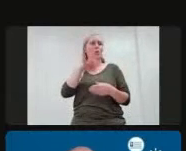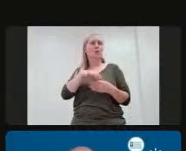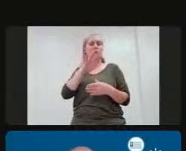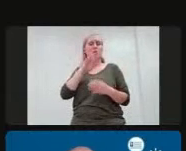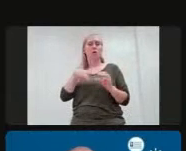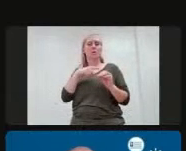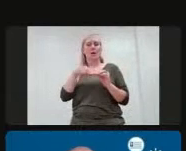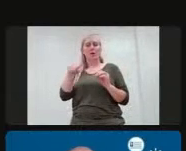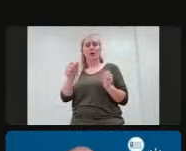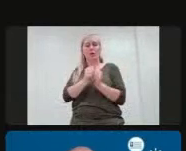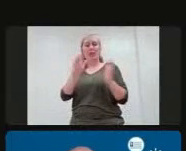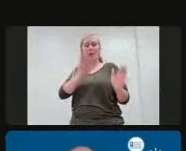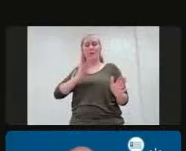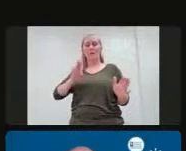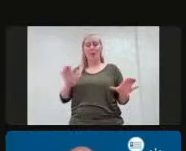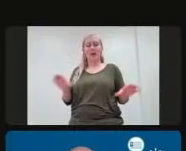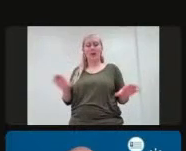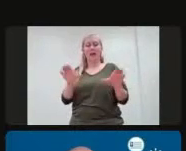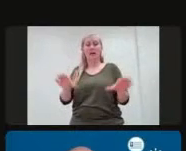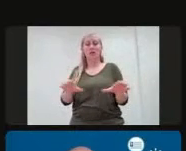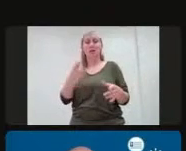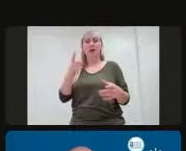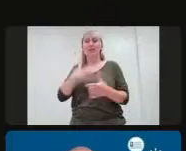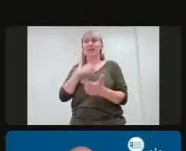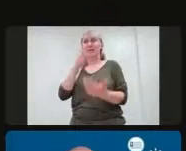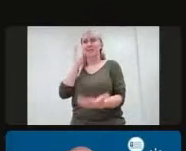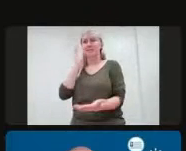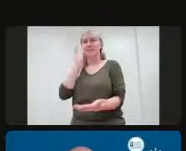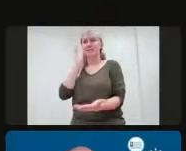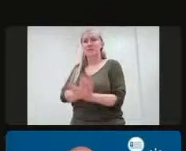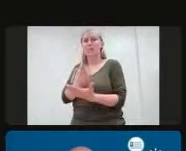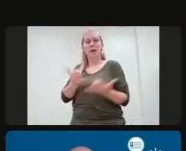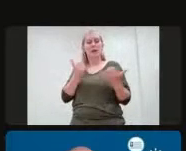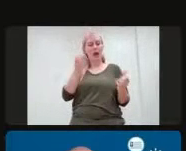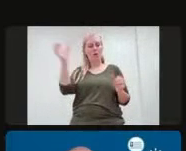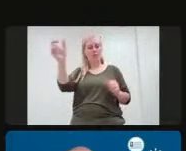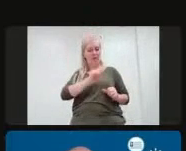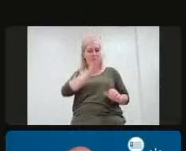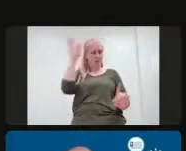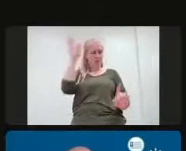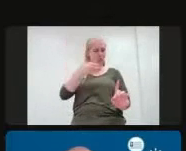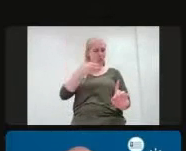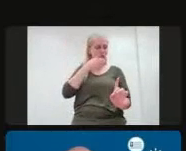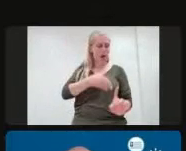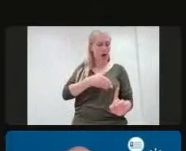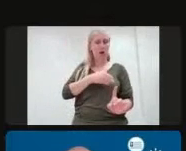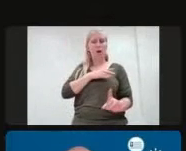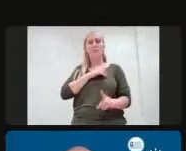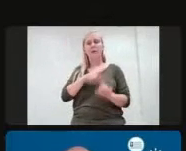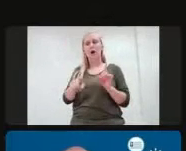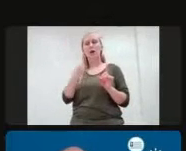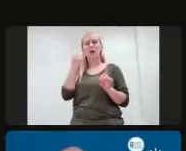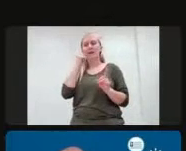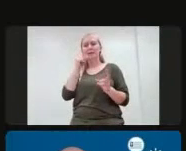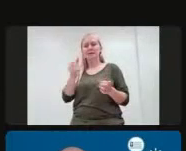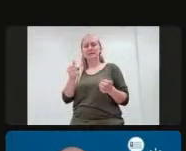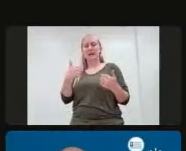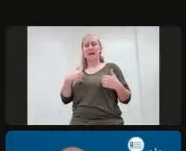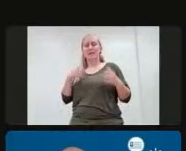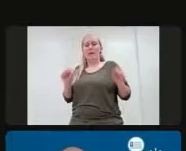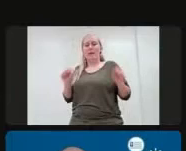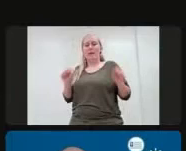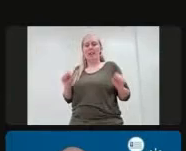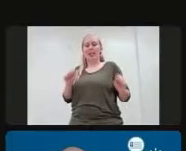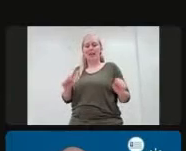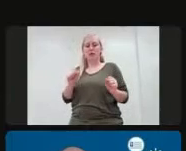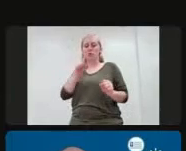without a board action, that suddenly it stopped. Now we got it back on track, I'm trying to tell you. But if I didn't have the mechanism to ask that